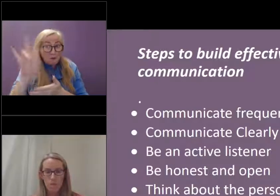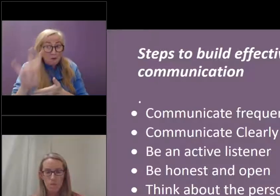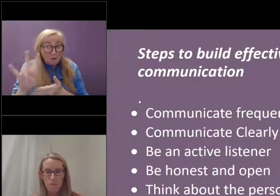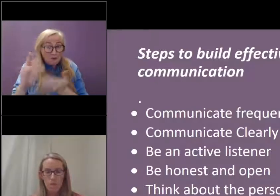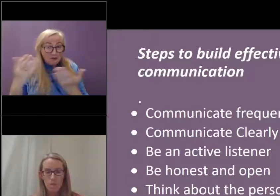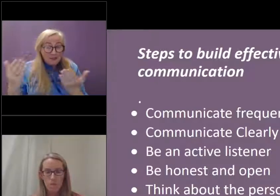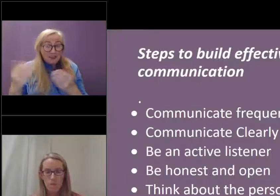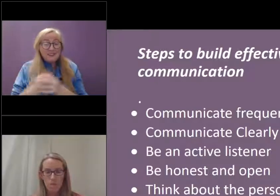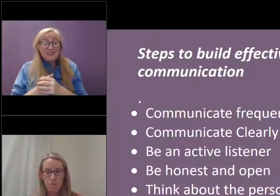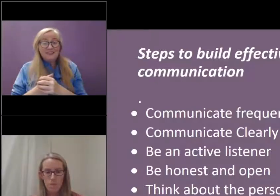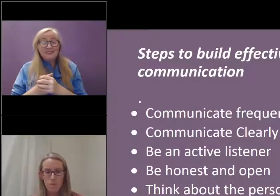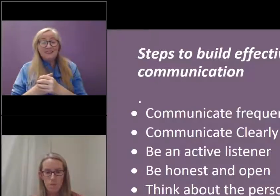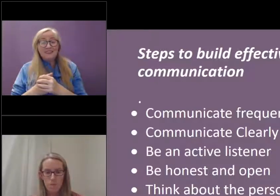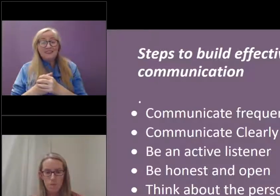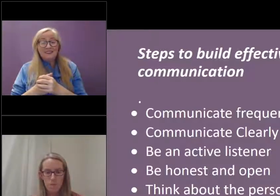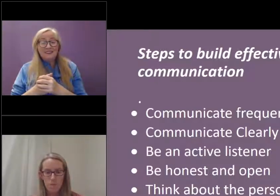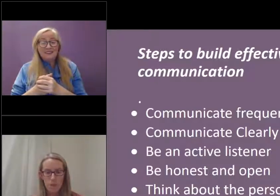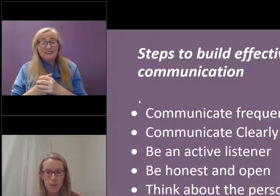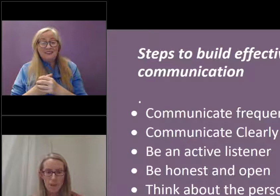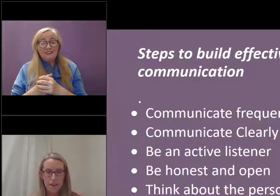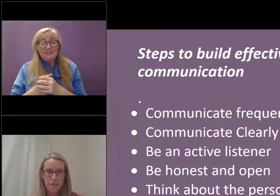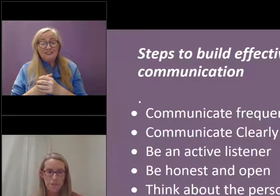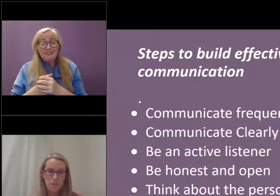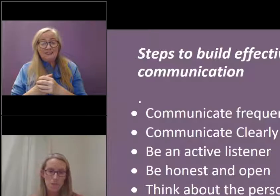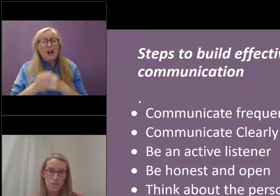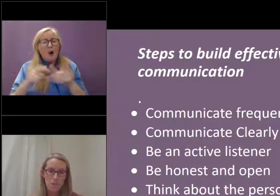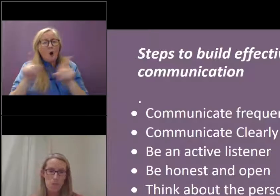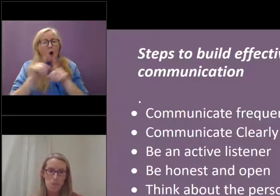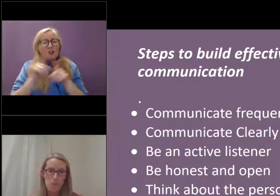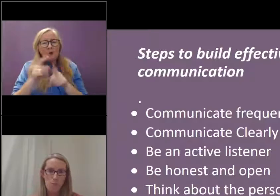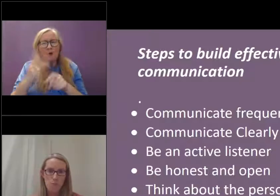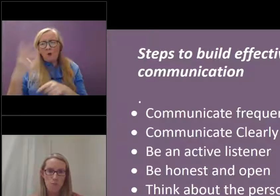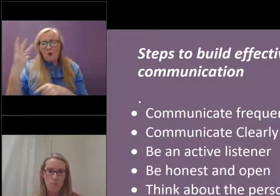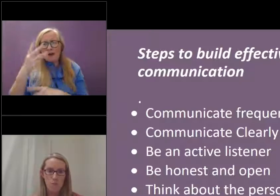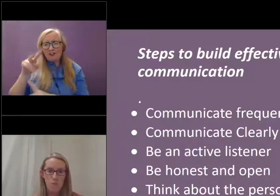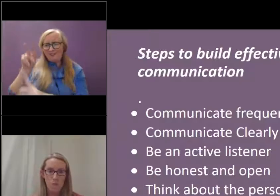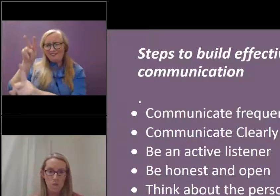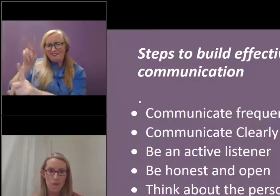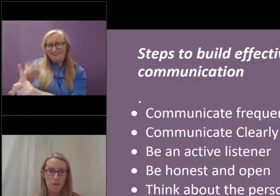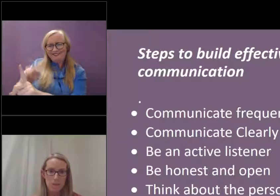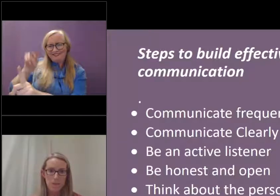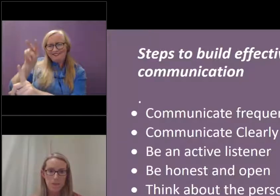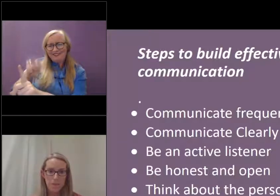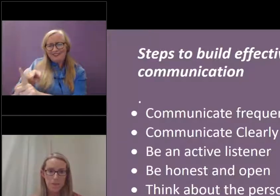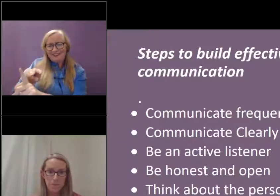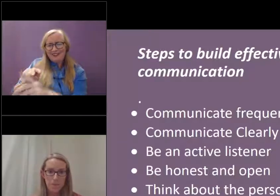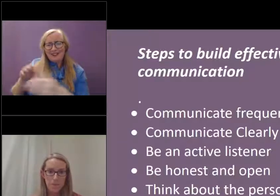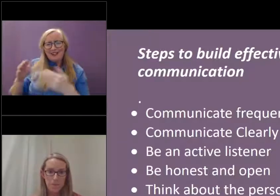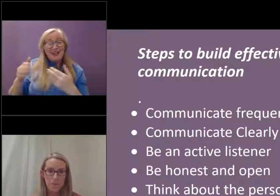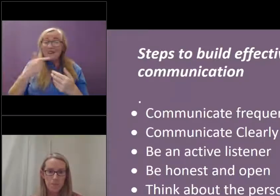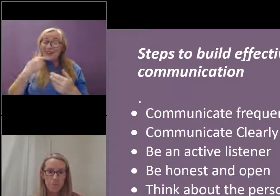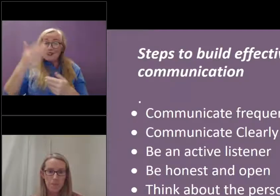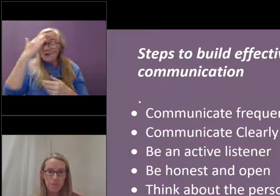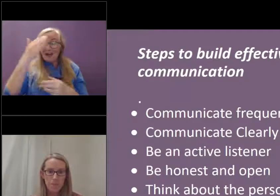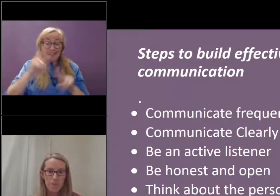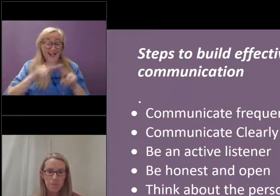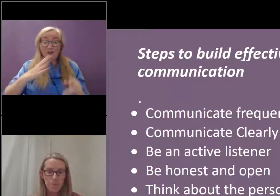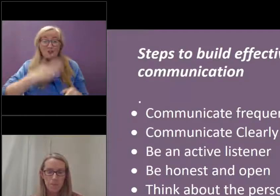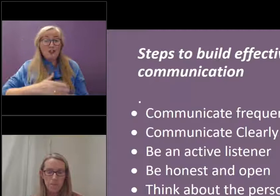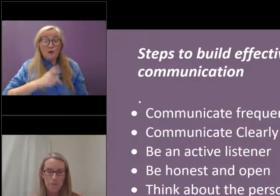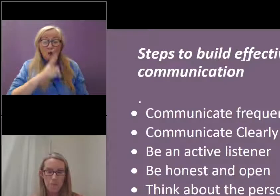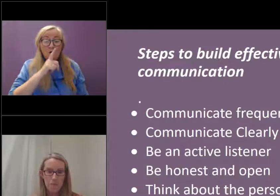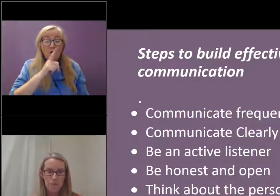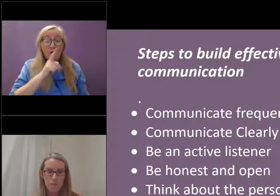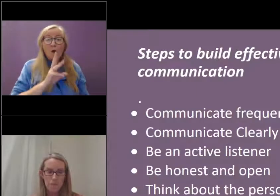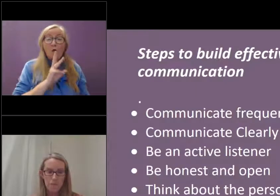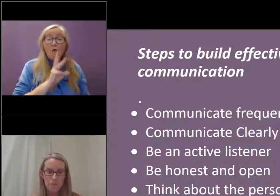Paying attention to non-verbals, they tell a lot, our own non-verbals as well as our young people's, and just